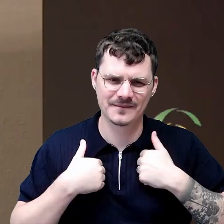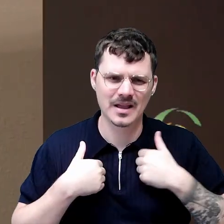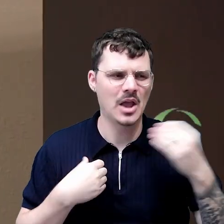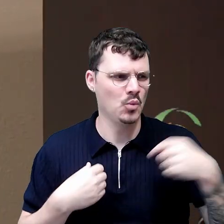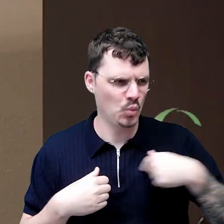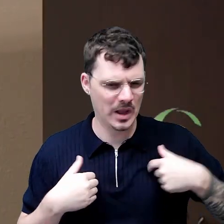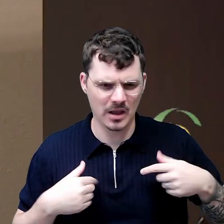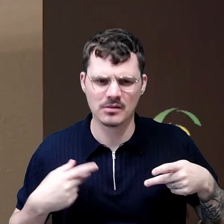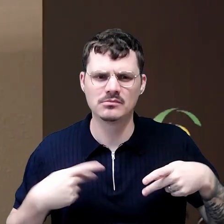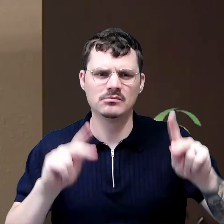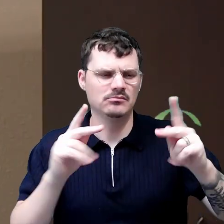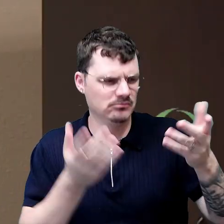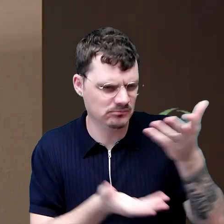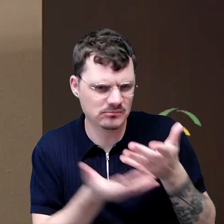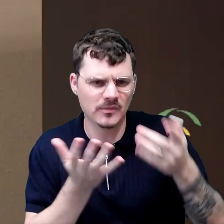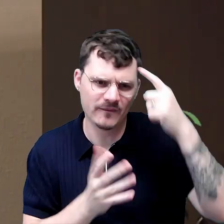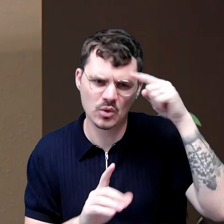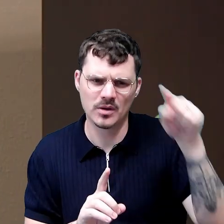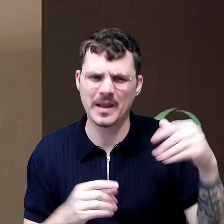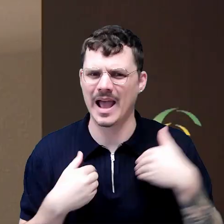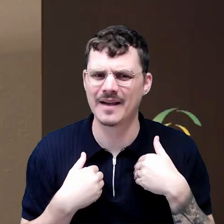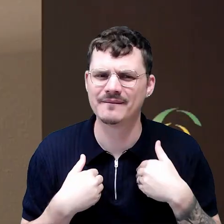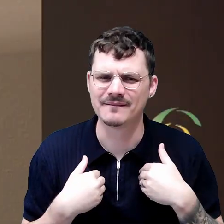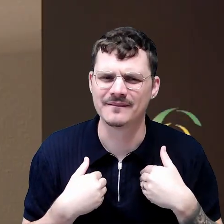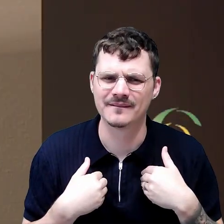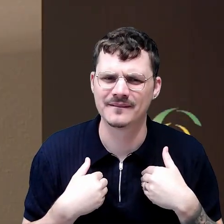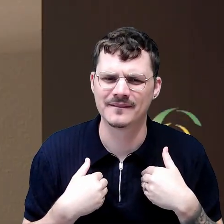we facilitate this.